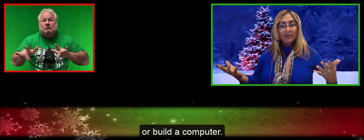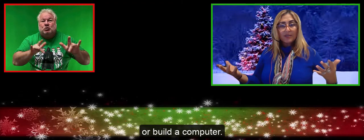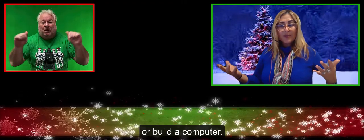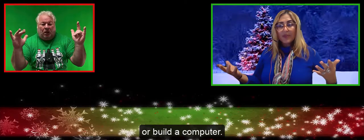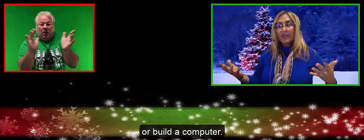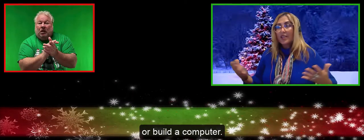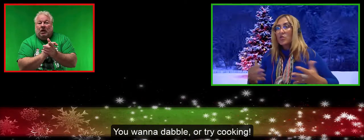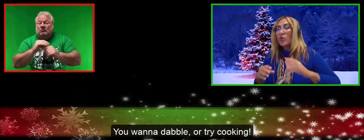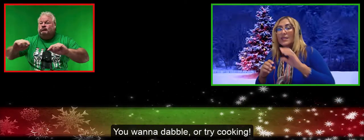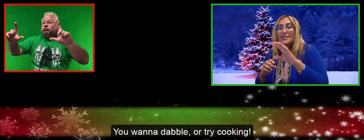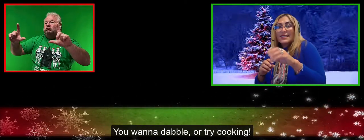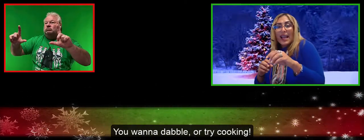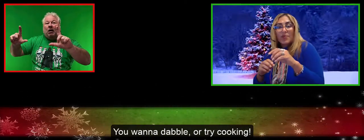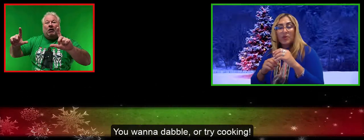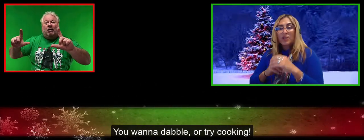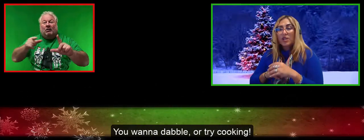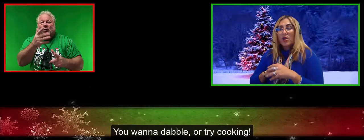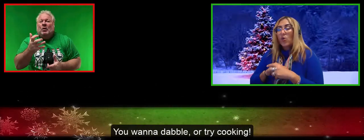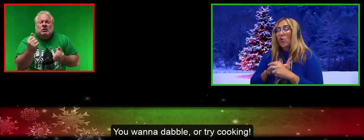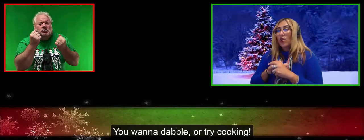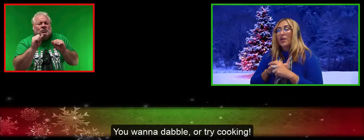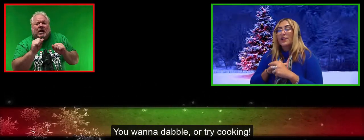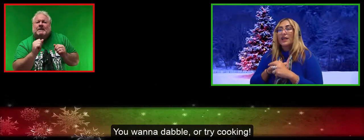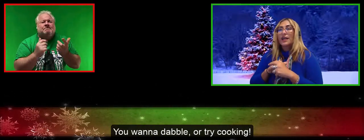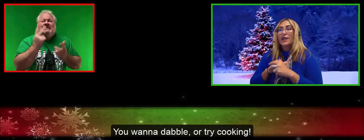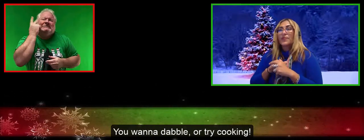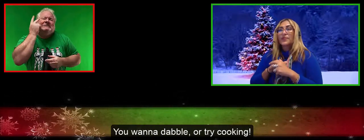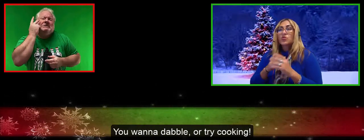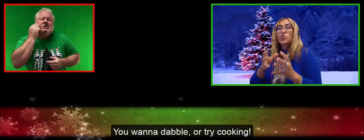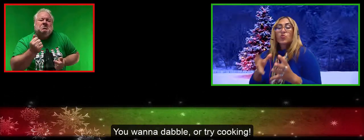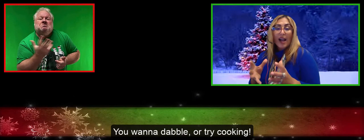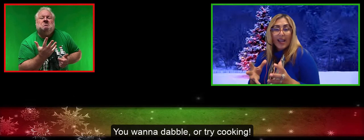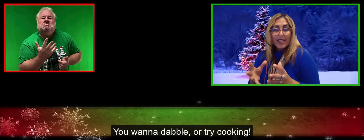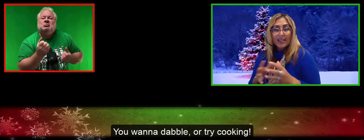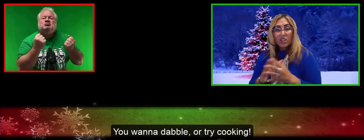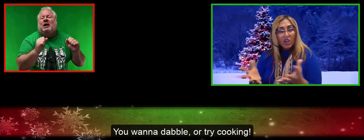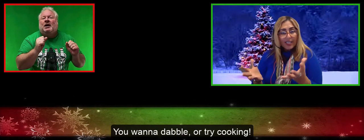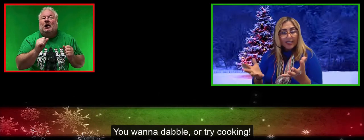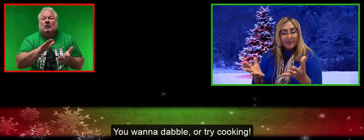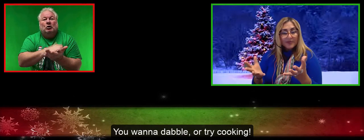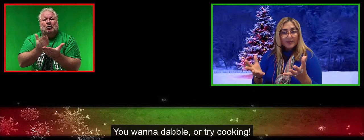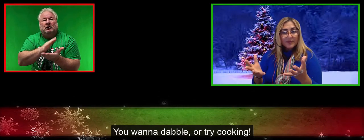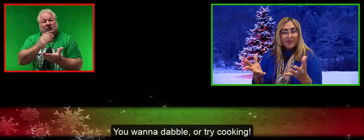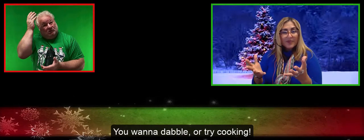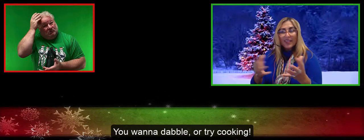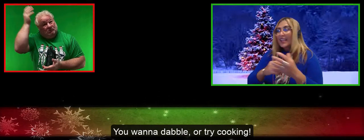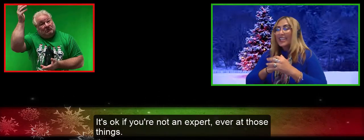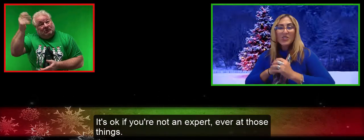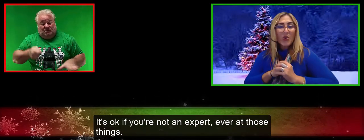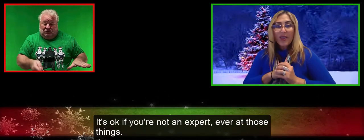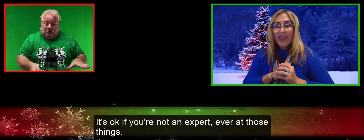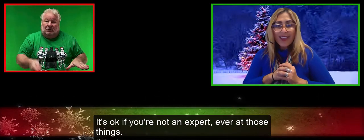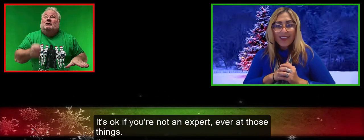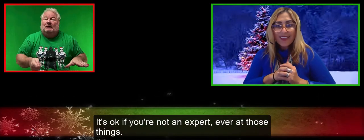computer. You want to dabble or try cooking.